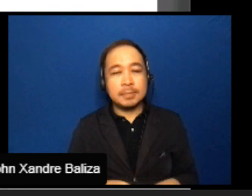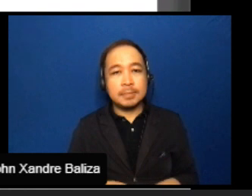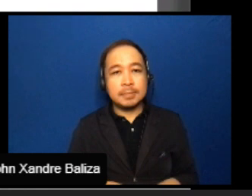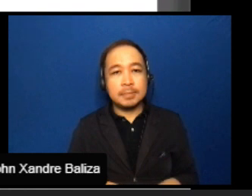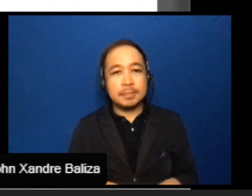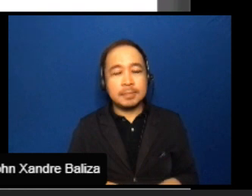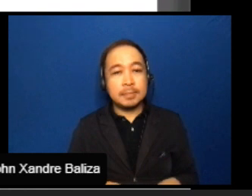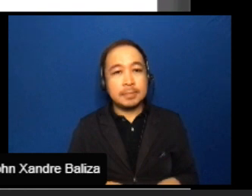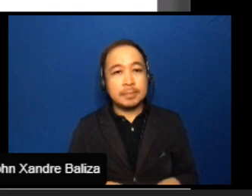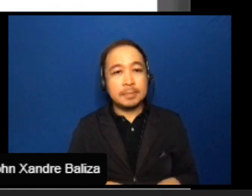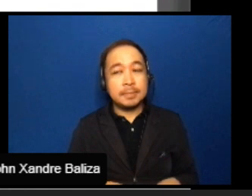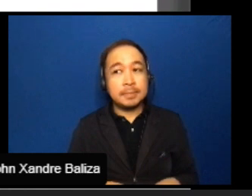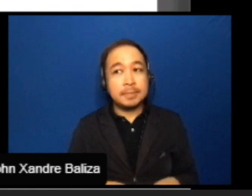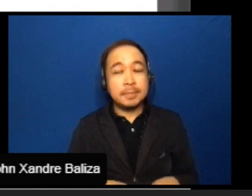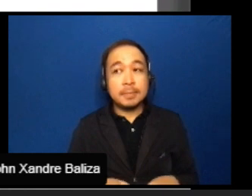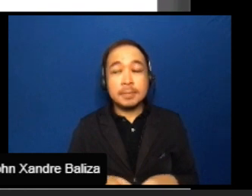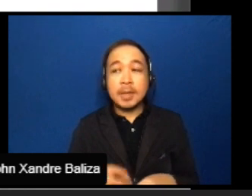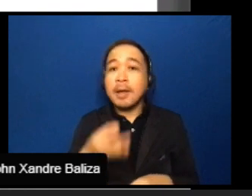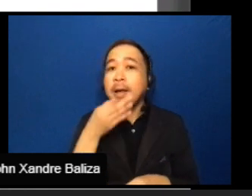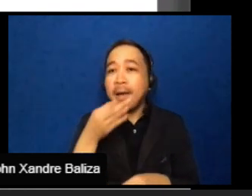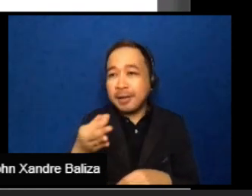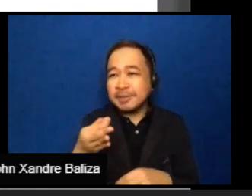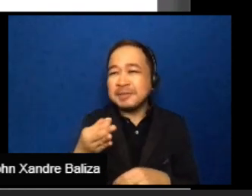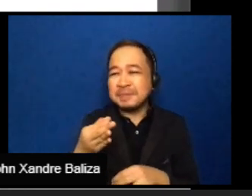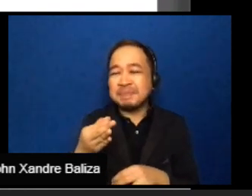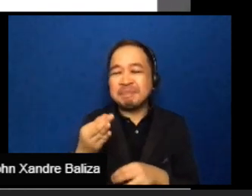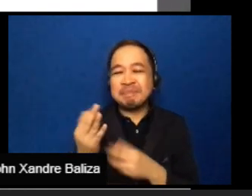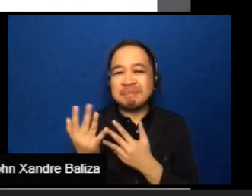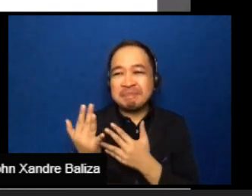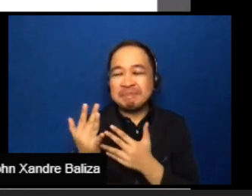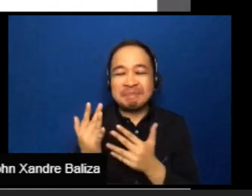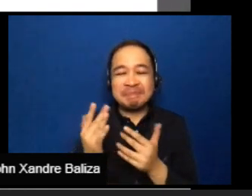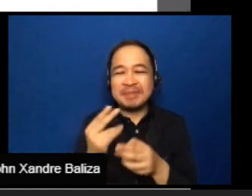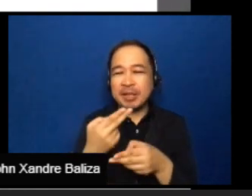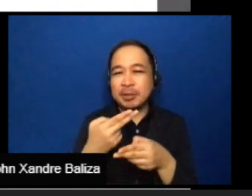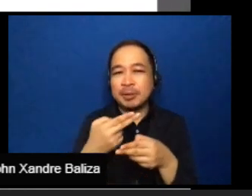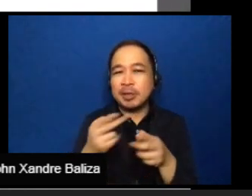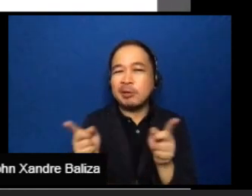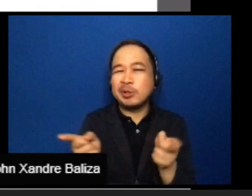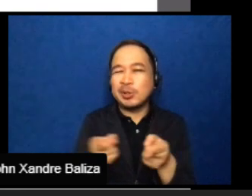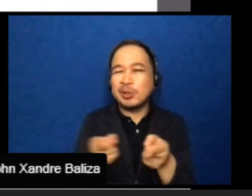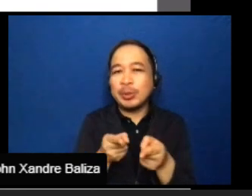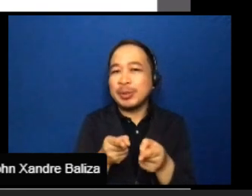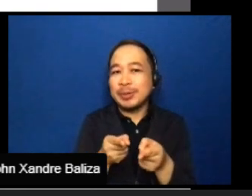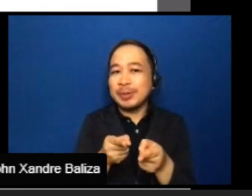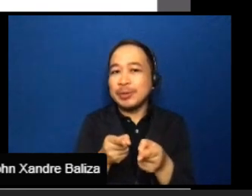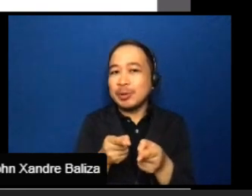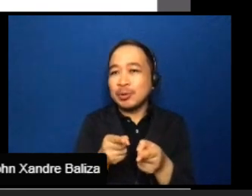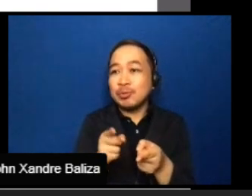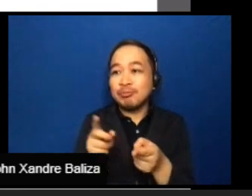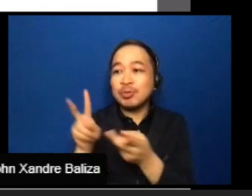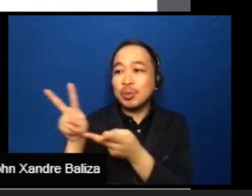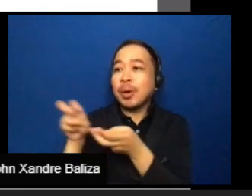We seek your indulgence for a few minutes to follow through what you were just referring to.